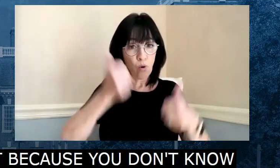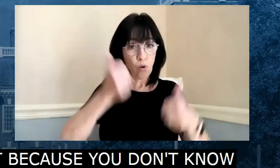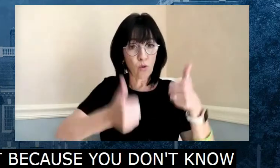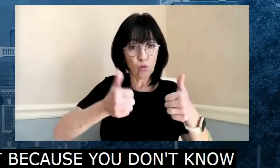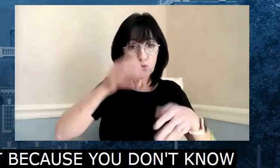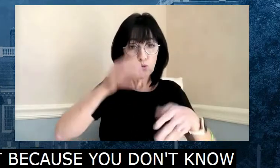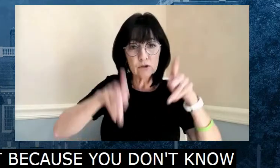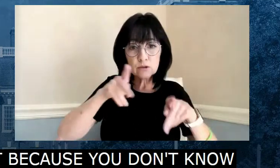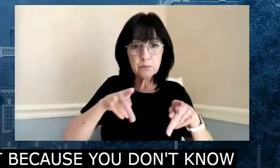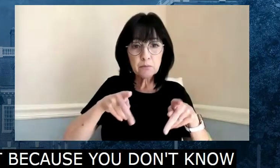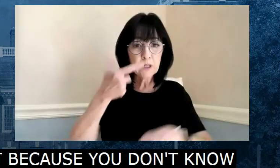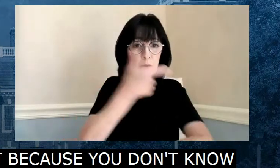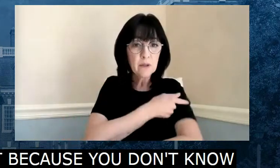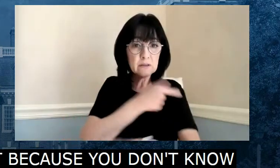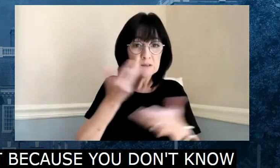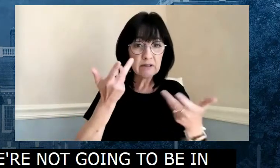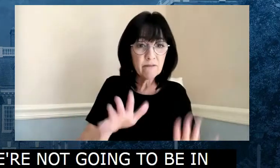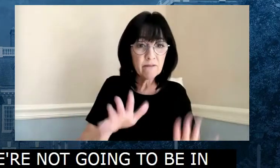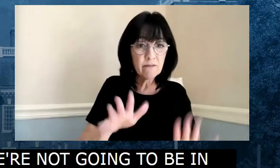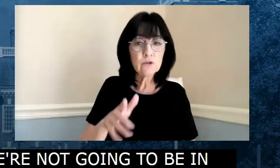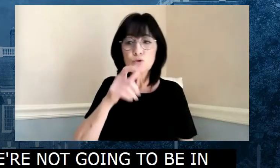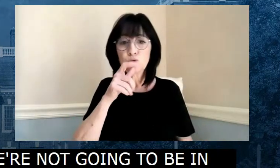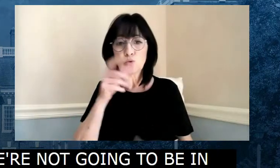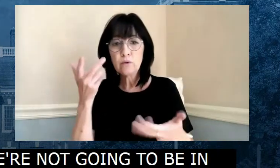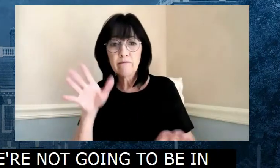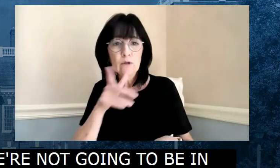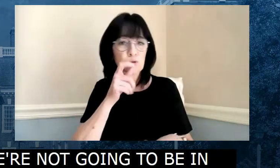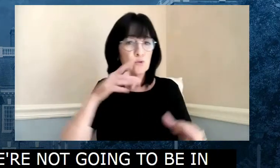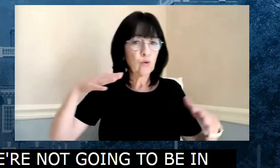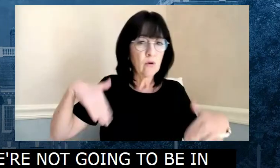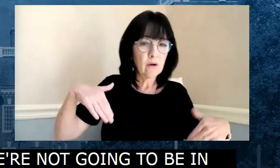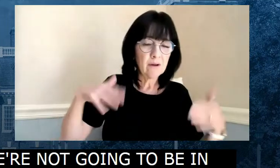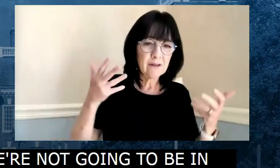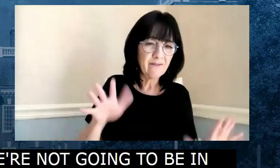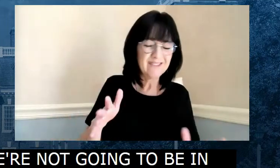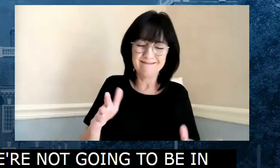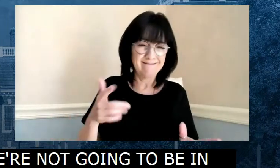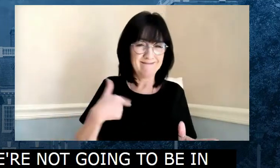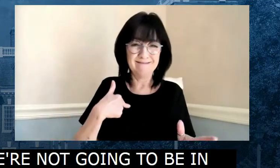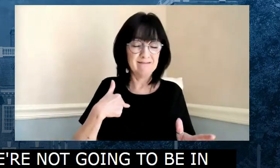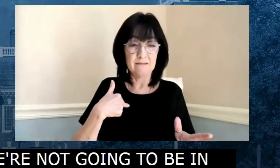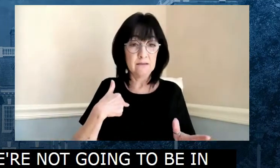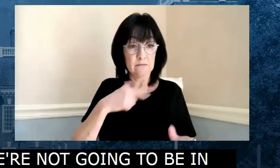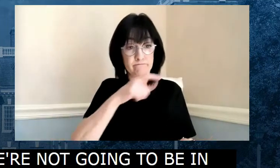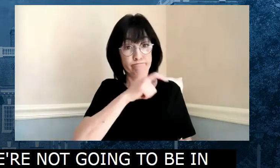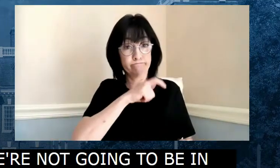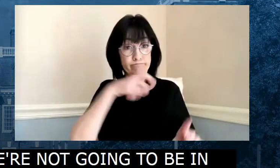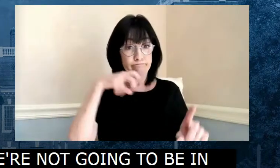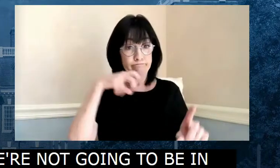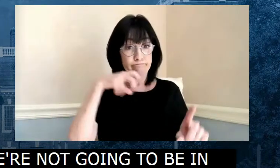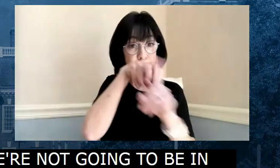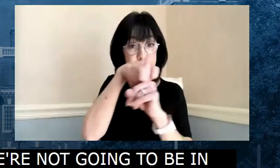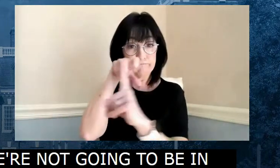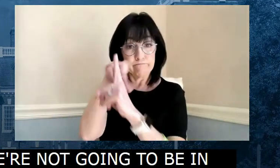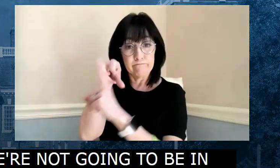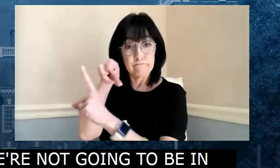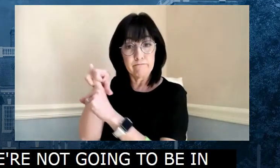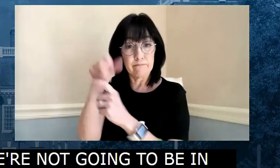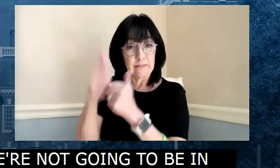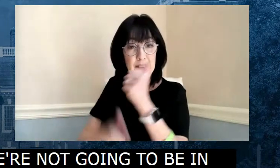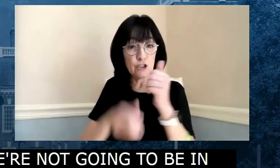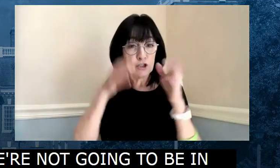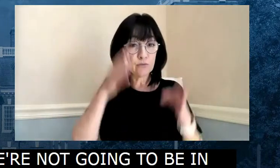business of asking people or for the so-called vaccine passport so you know